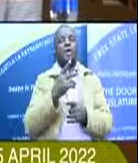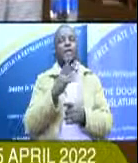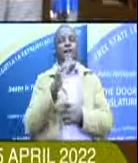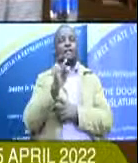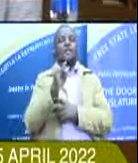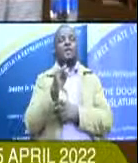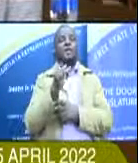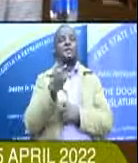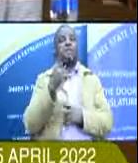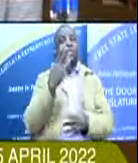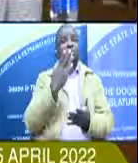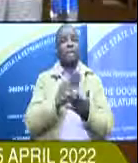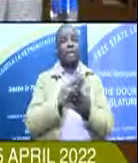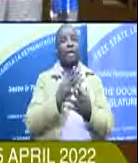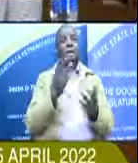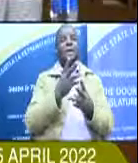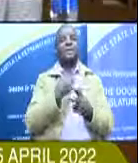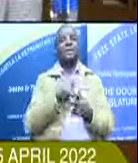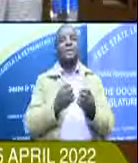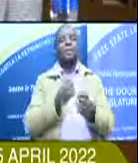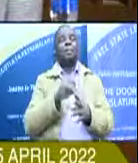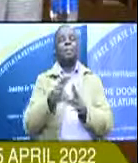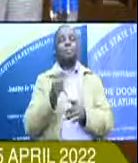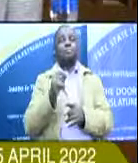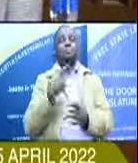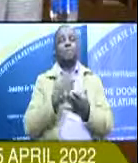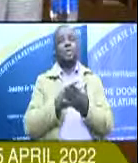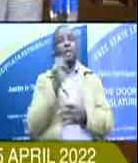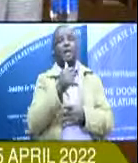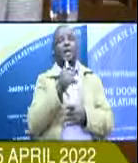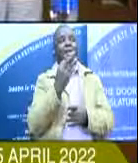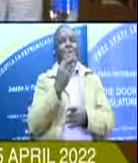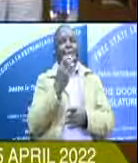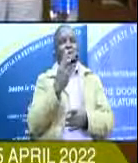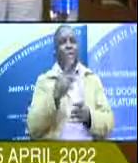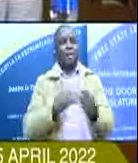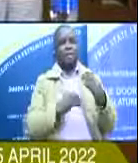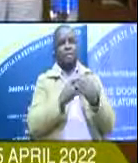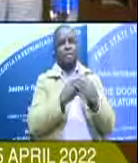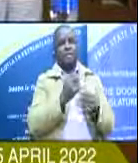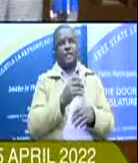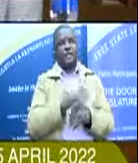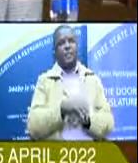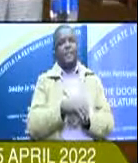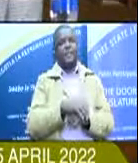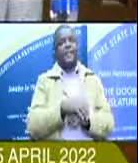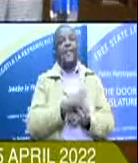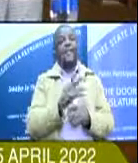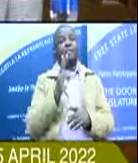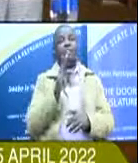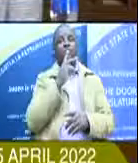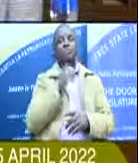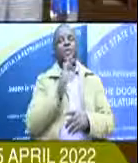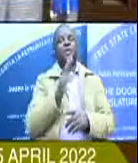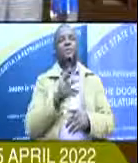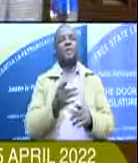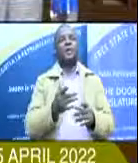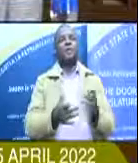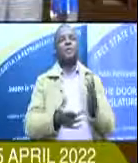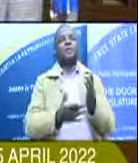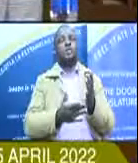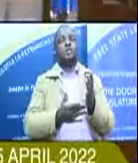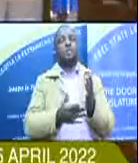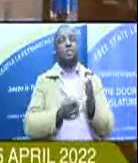of suppliers in 30 days as prescribed by the PFMA. We will also utilize electronic information